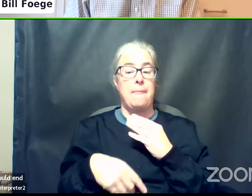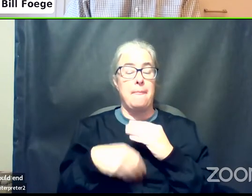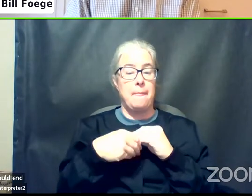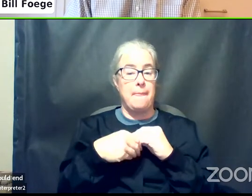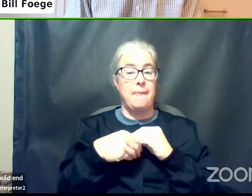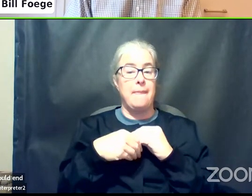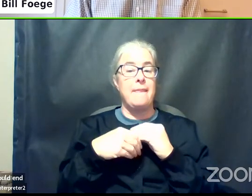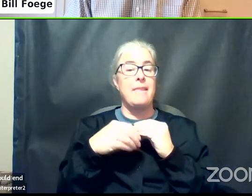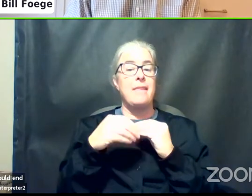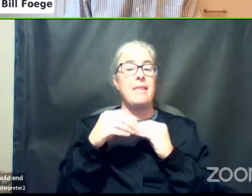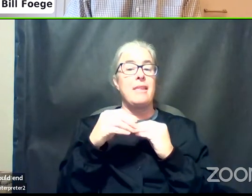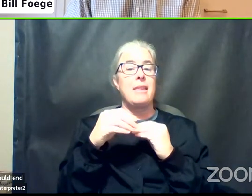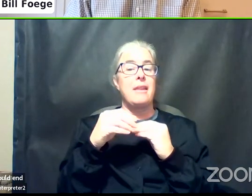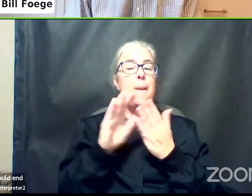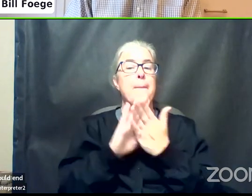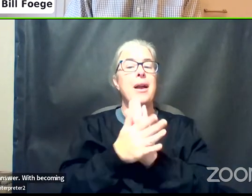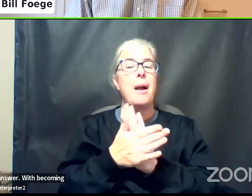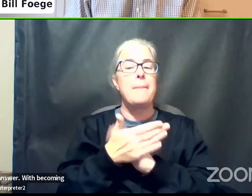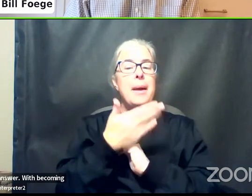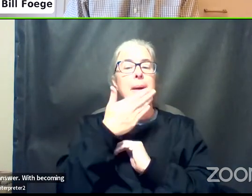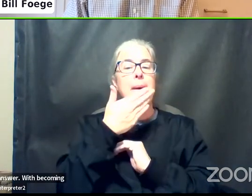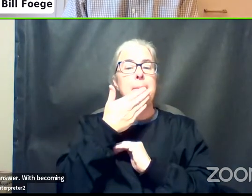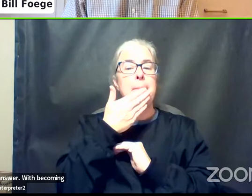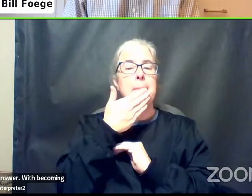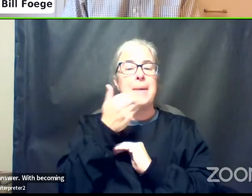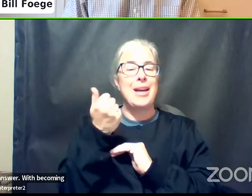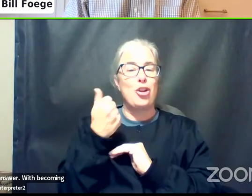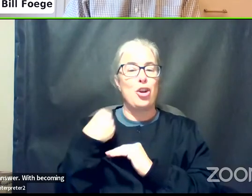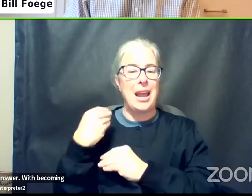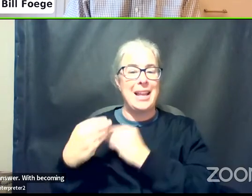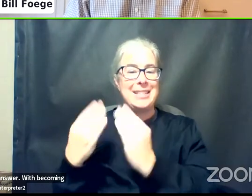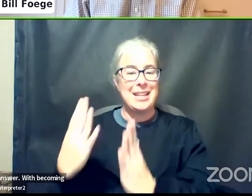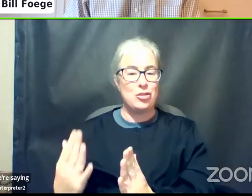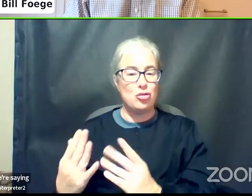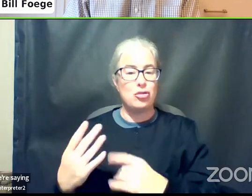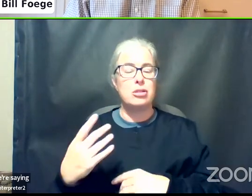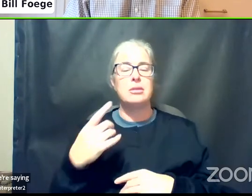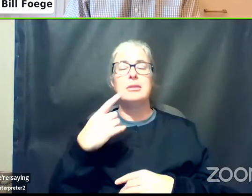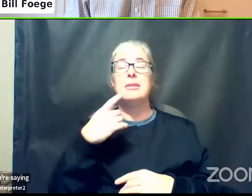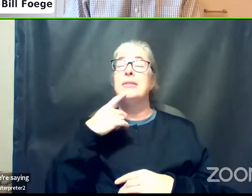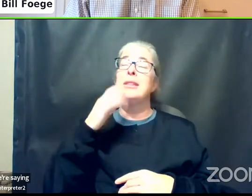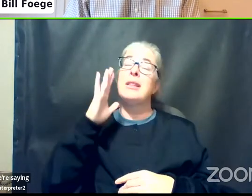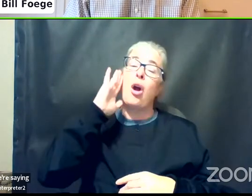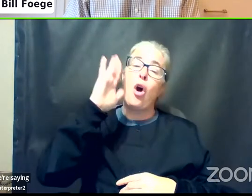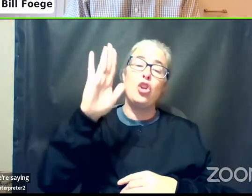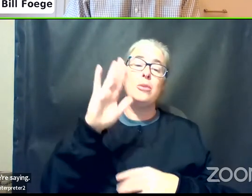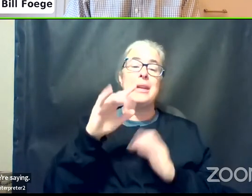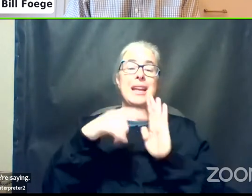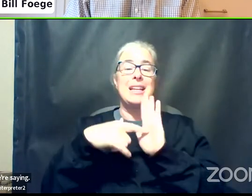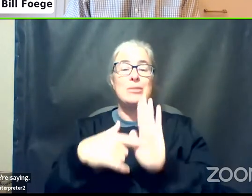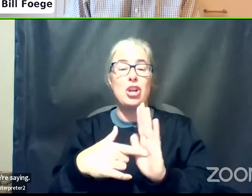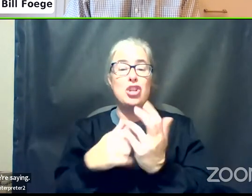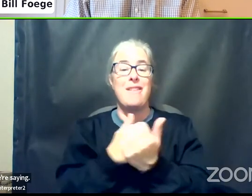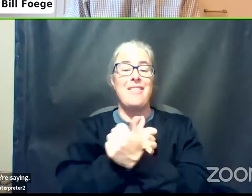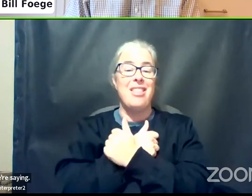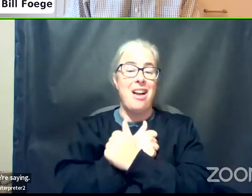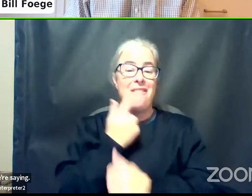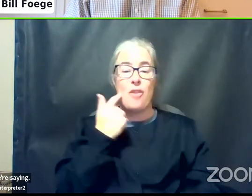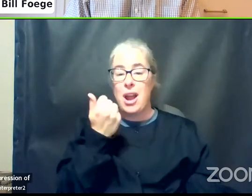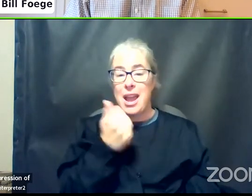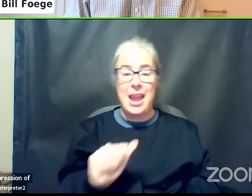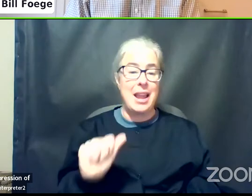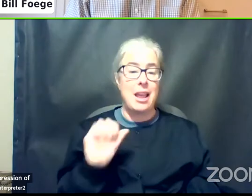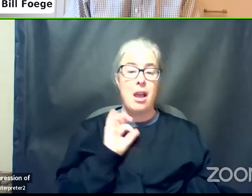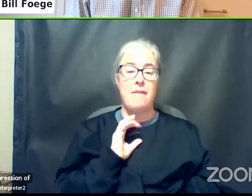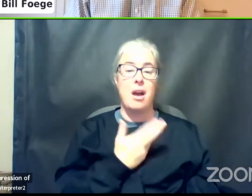with becoming better ancestors we're saying that the ultimate expression of love from any of us is